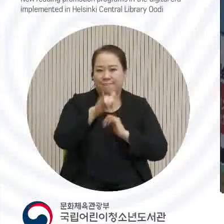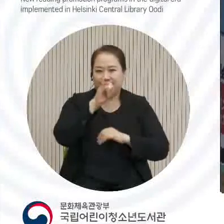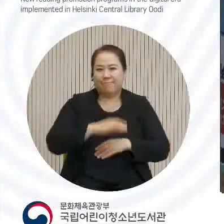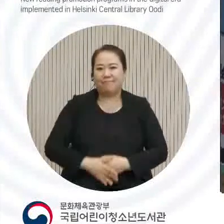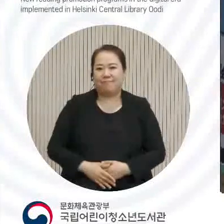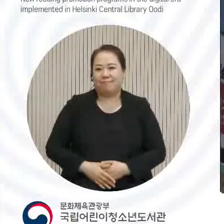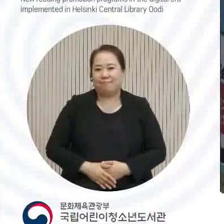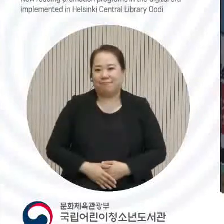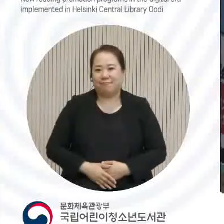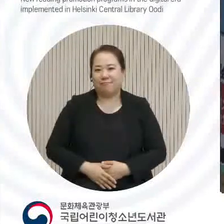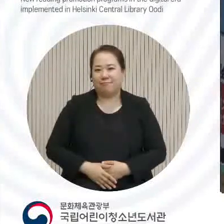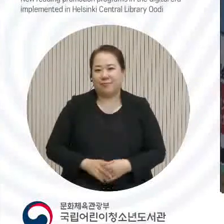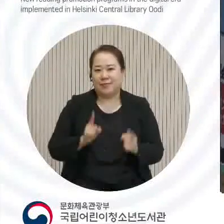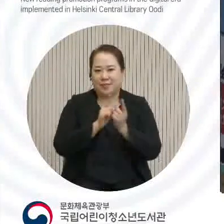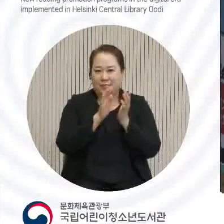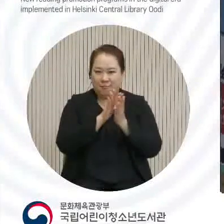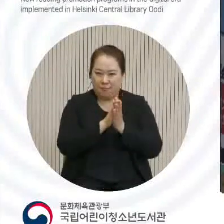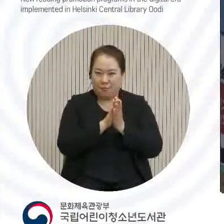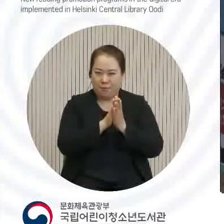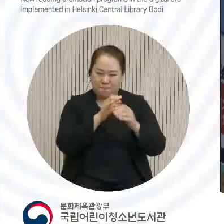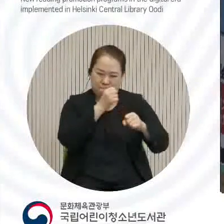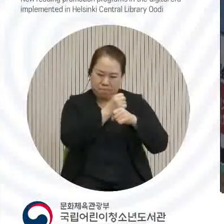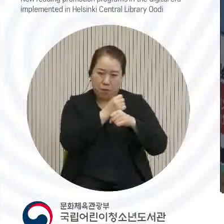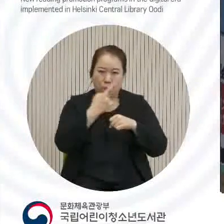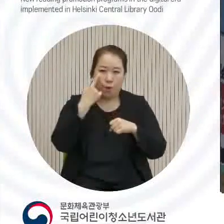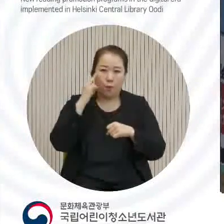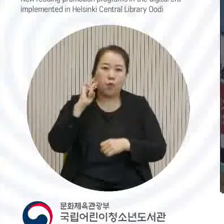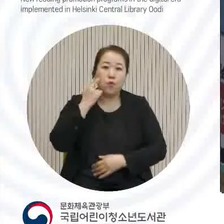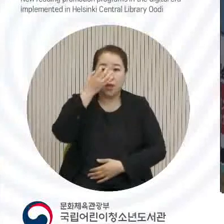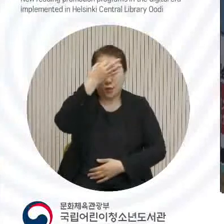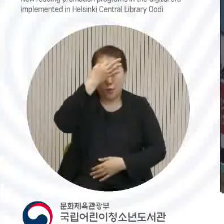musical piece using Makey.